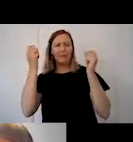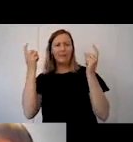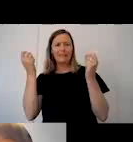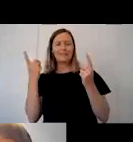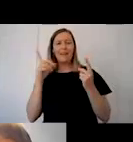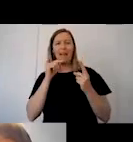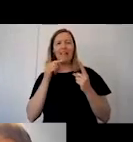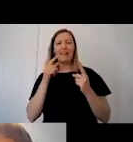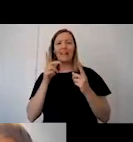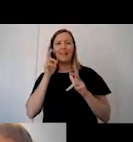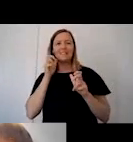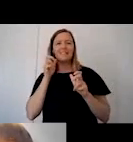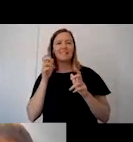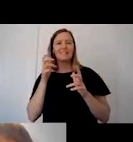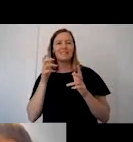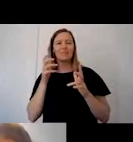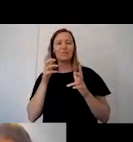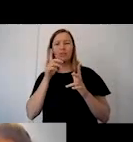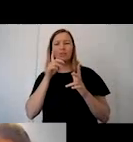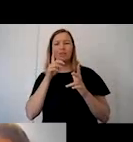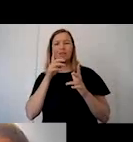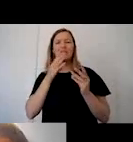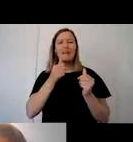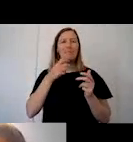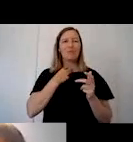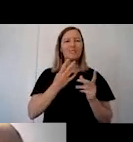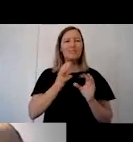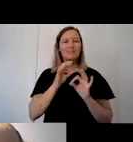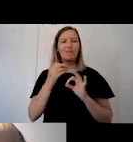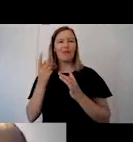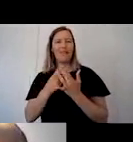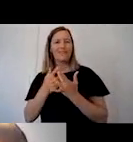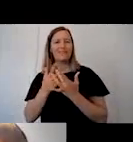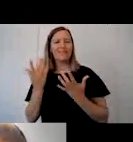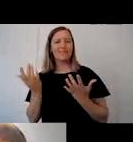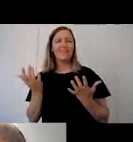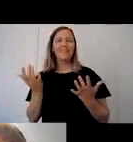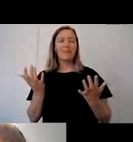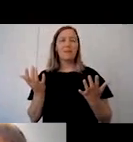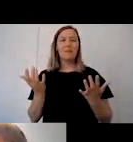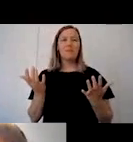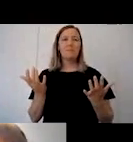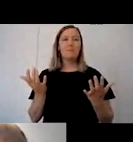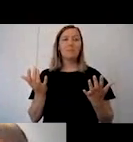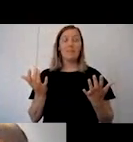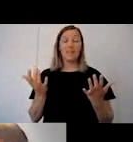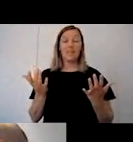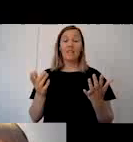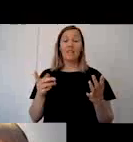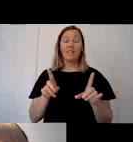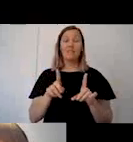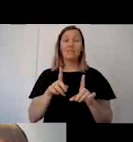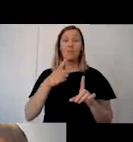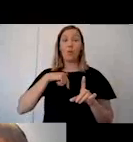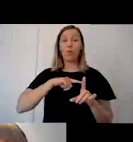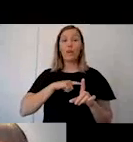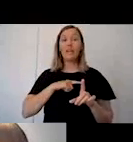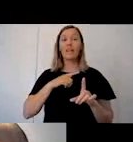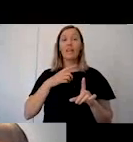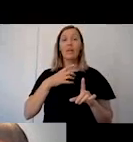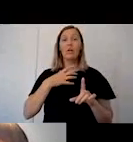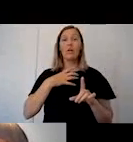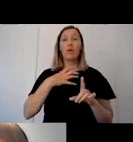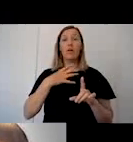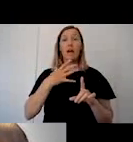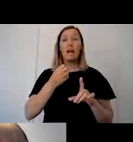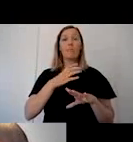voices. So it's really like, I would say, like, we spent almost as much time on the